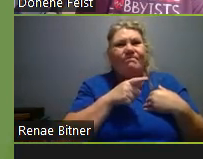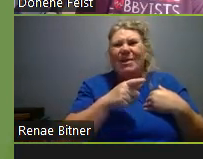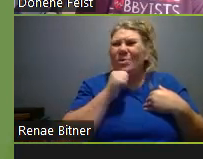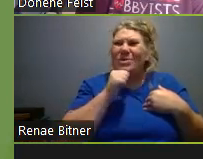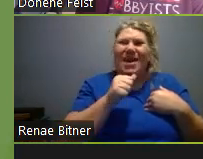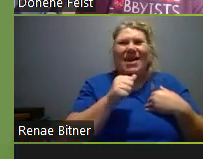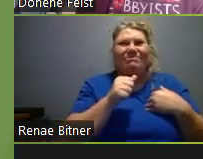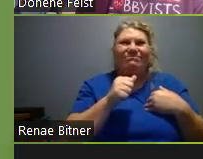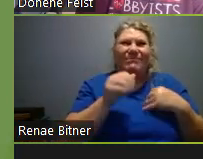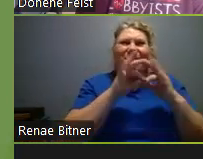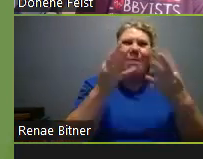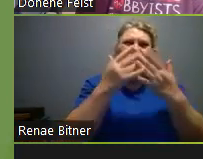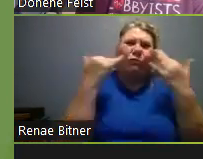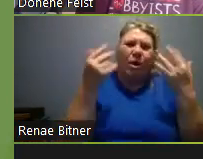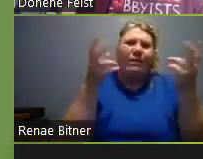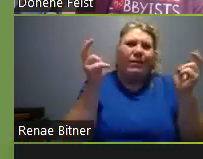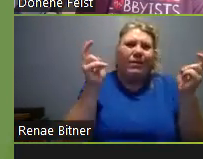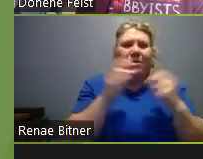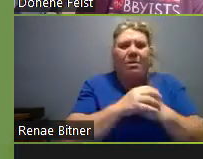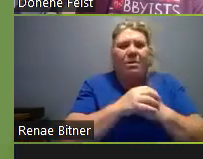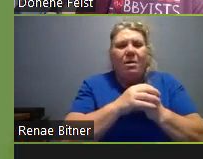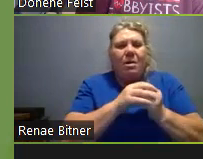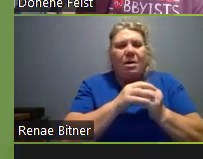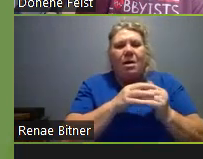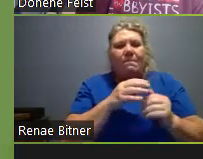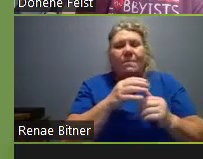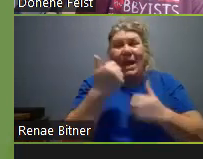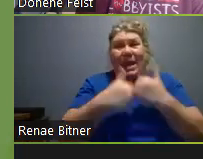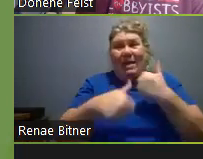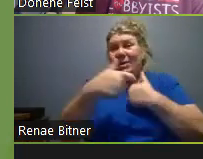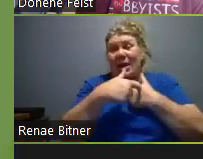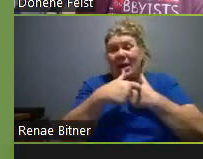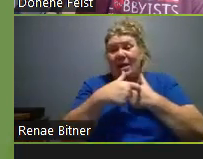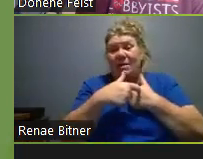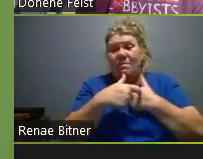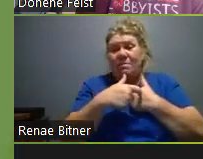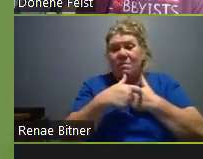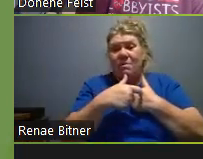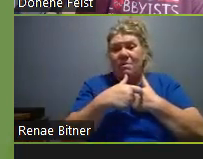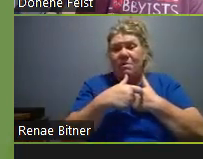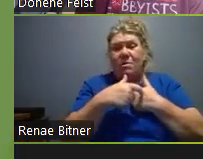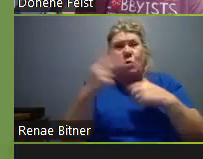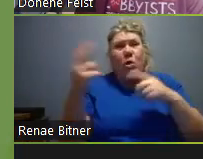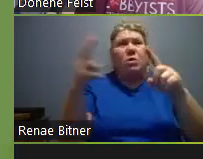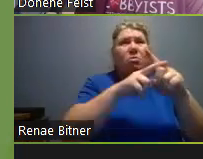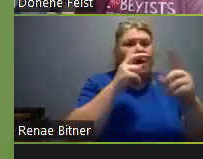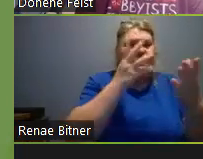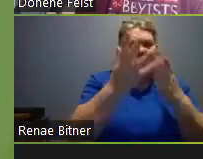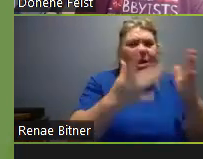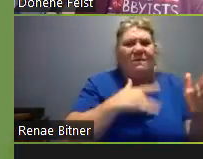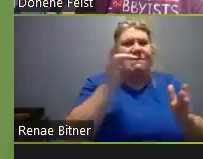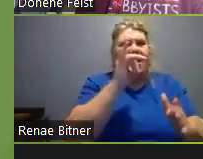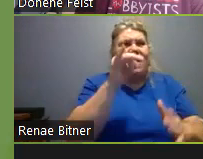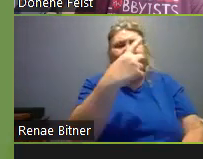I'll just say it that way. Um, every time we would look to apply for services, it felt like a door was